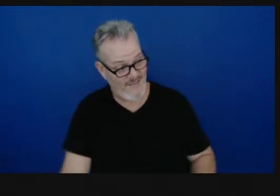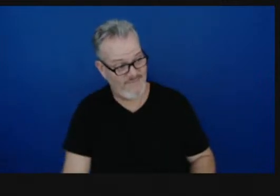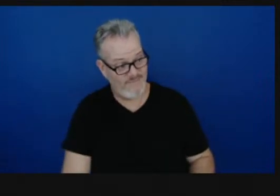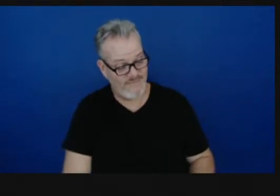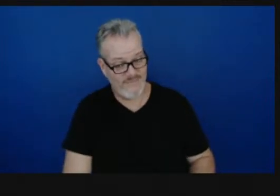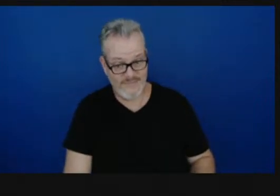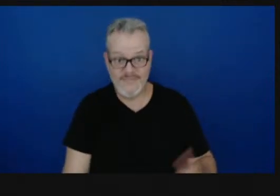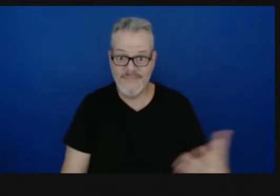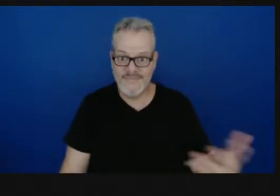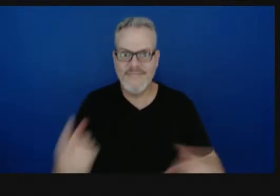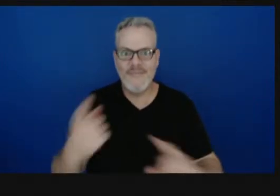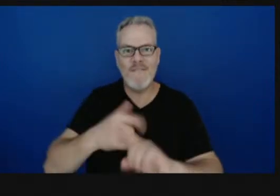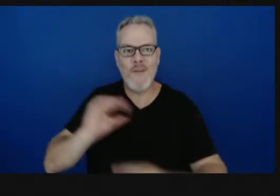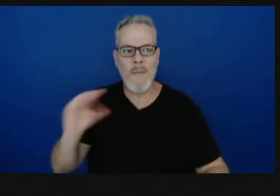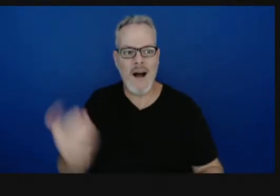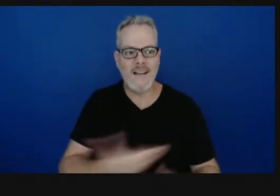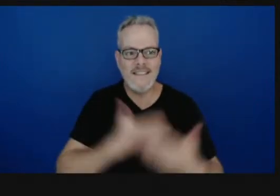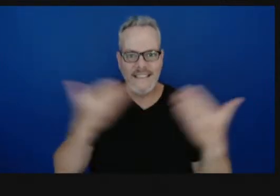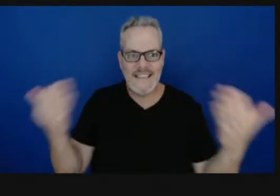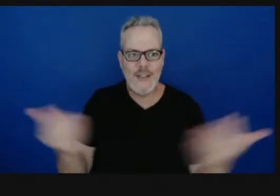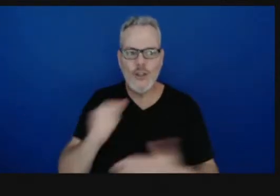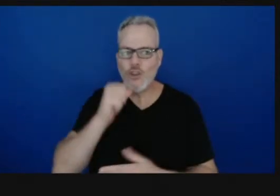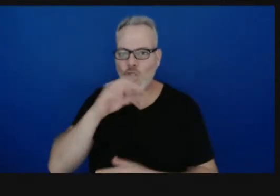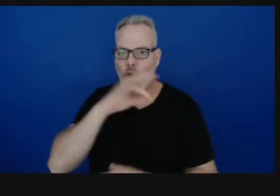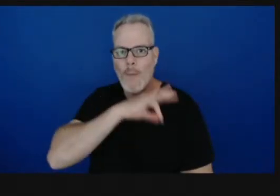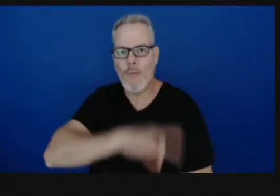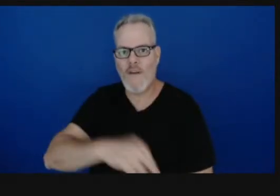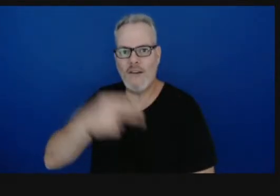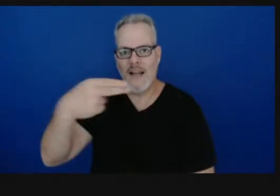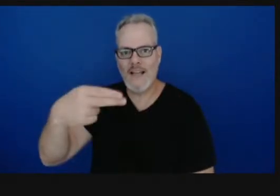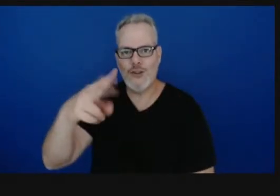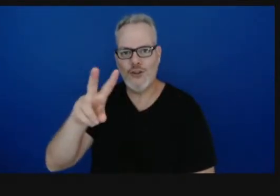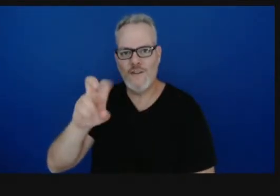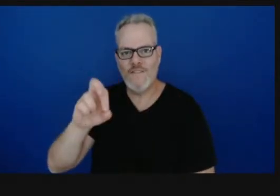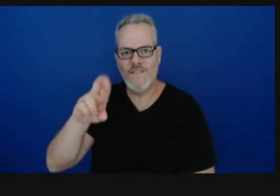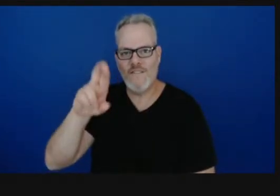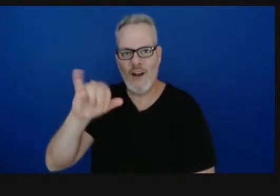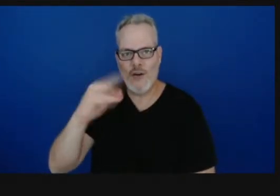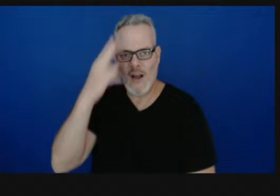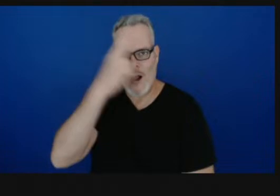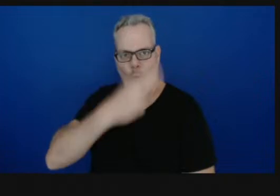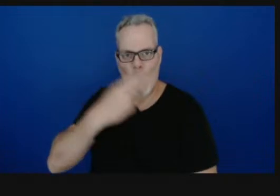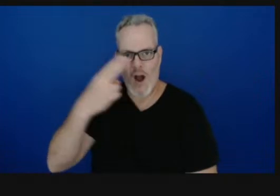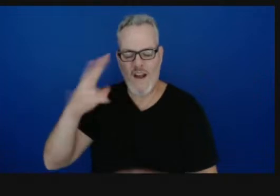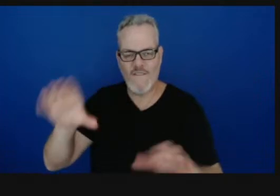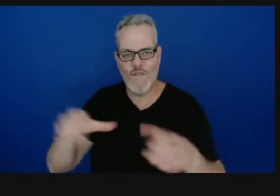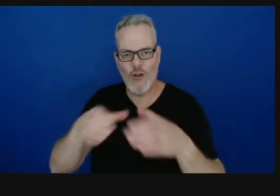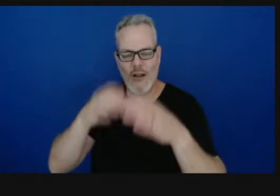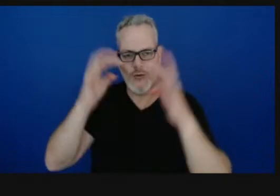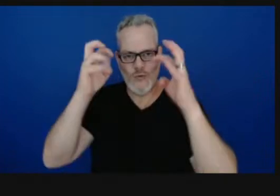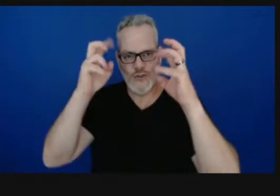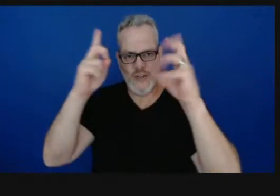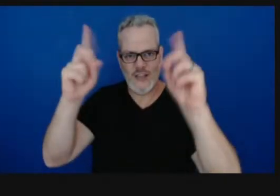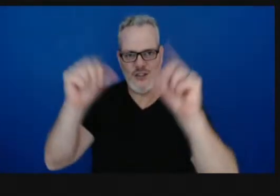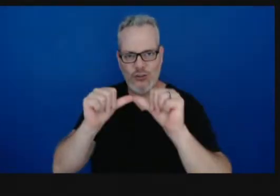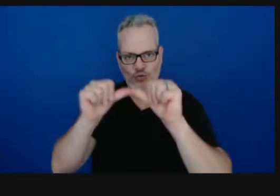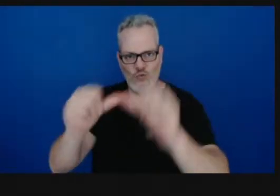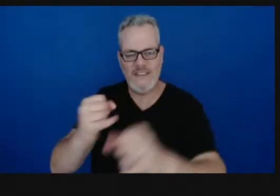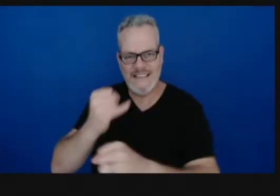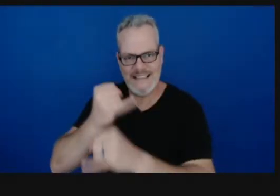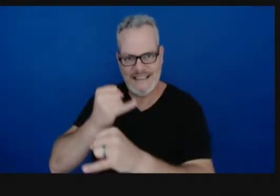from us here at the nonprofit HVERI, Hawaiian Volcano Education and Resilience Institute, I'm Philip